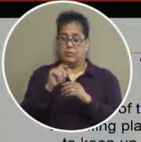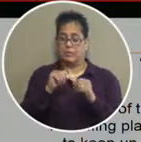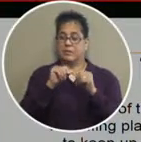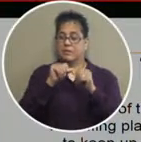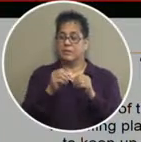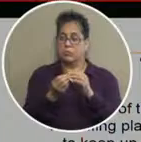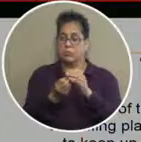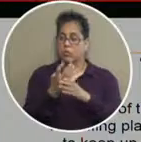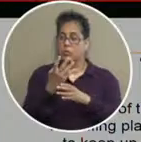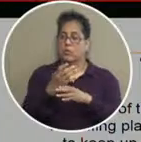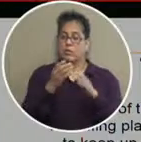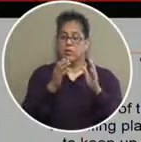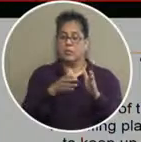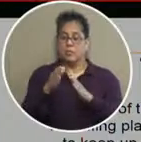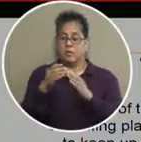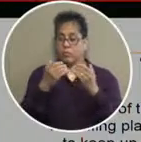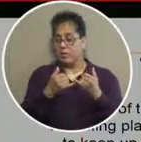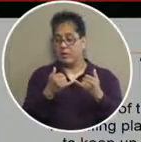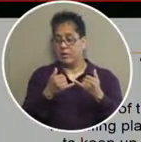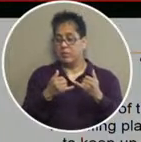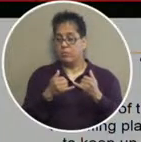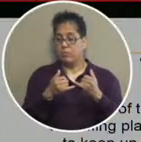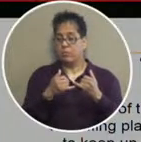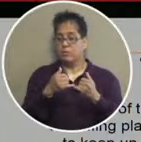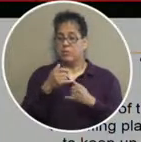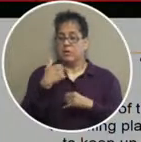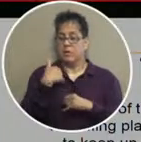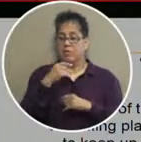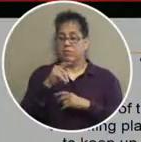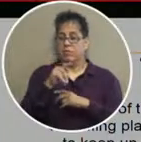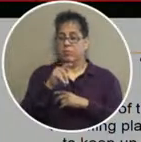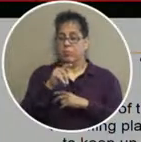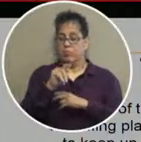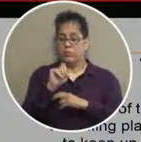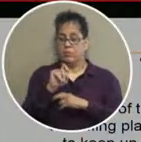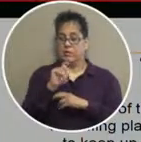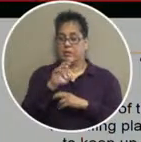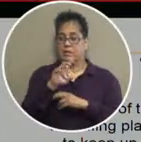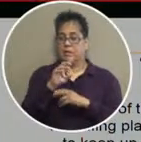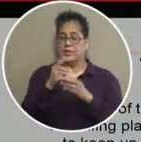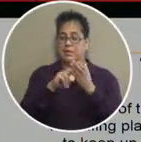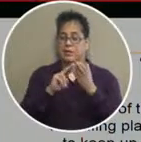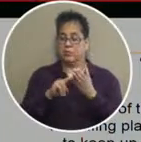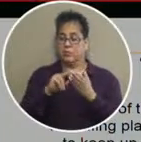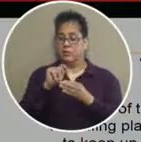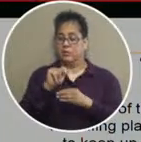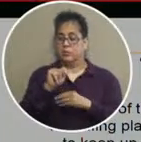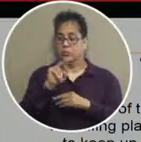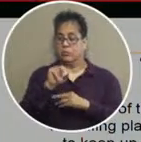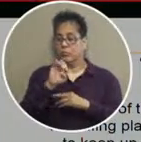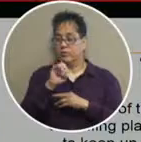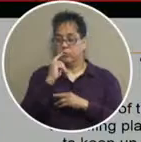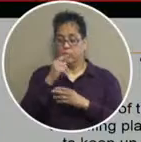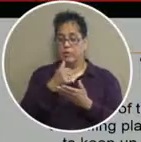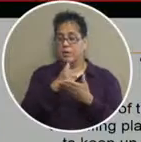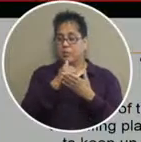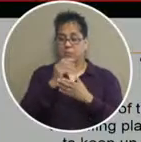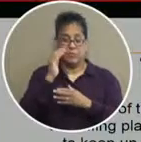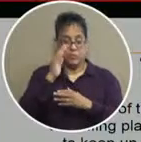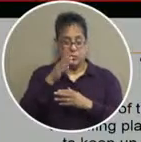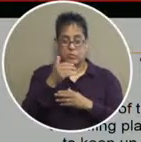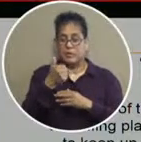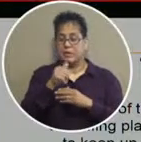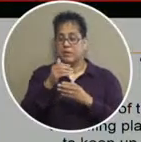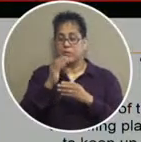grow. The plan right now to recruit is to recruit an additional 150 contact tracers to assist in the future and in anticipation of